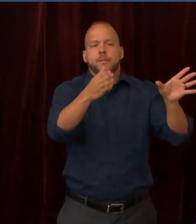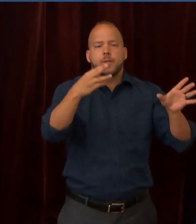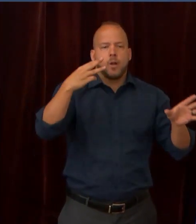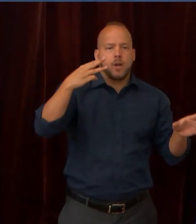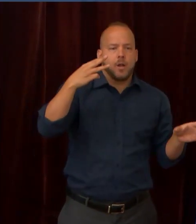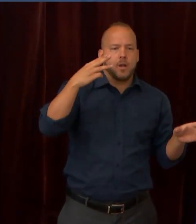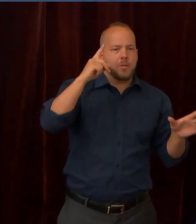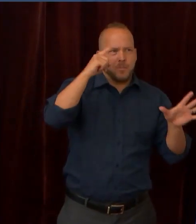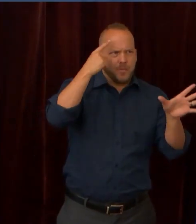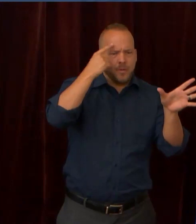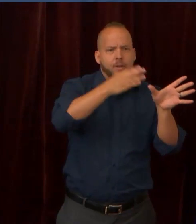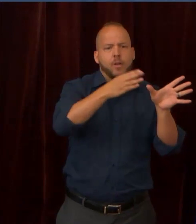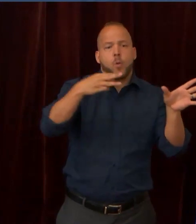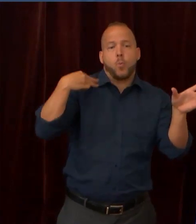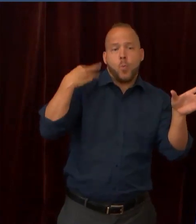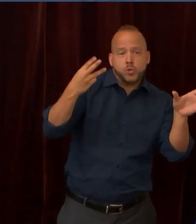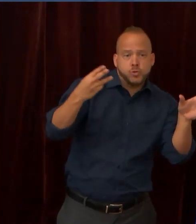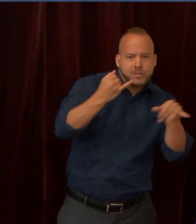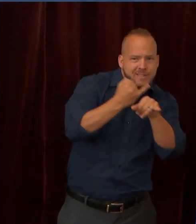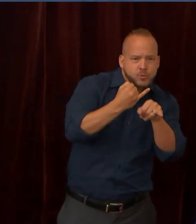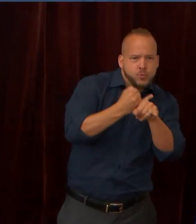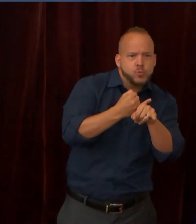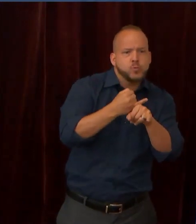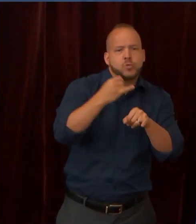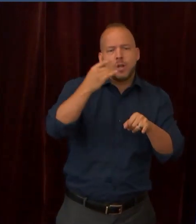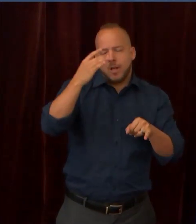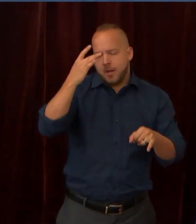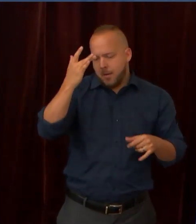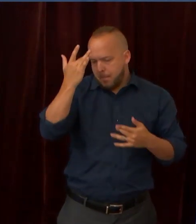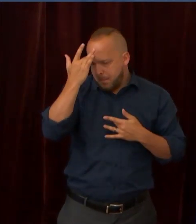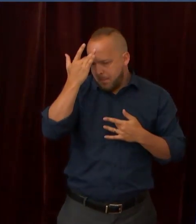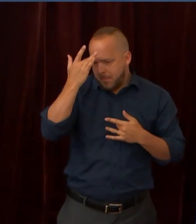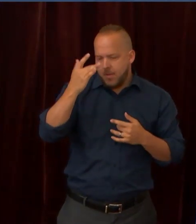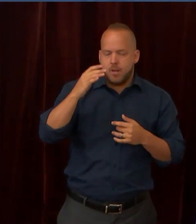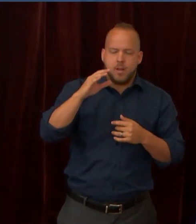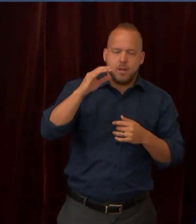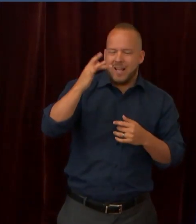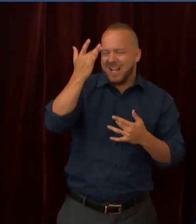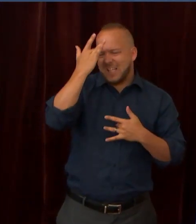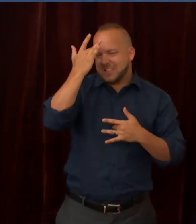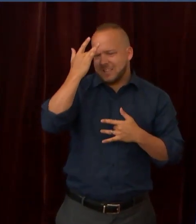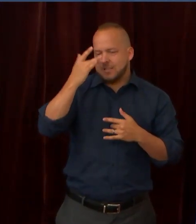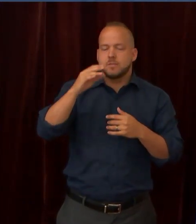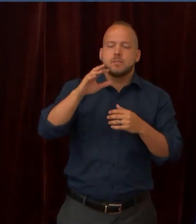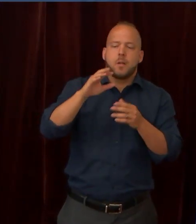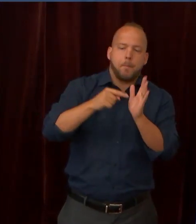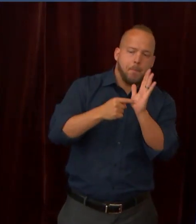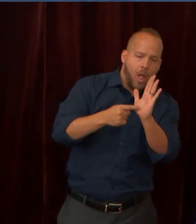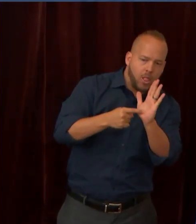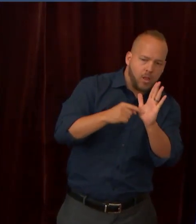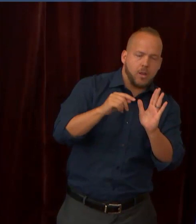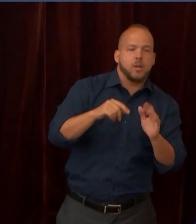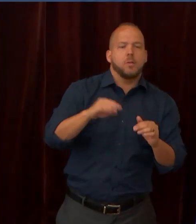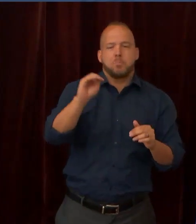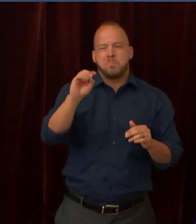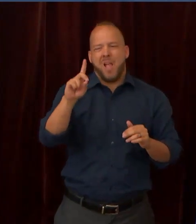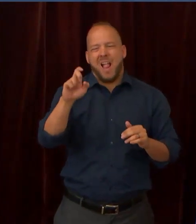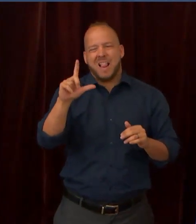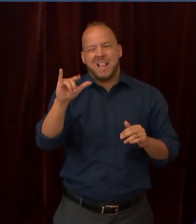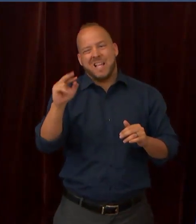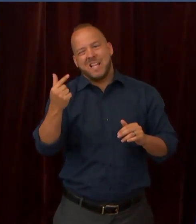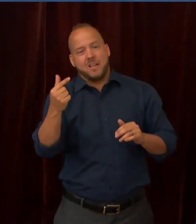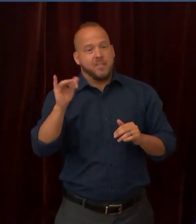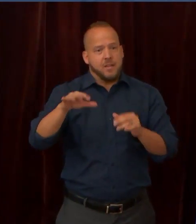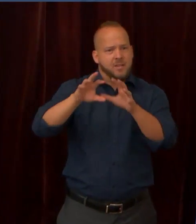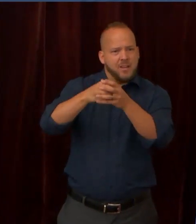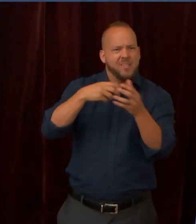same conclusion. If we give up now, this disease is going to come back big time. That's just a reality. Now, there's a way we